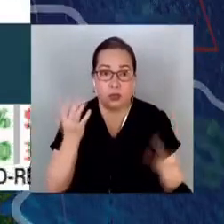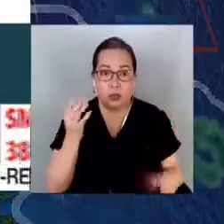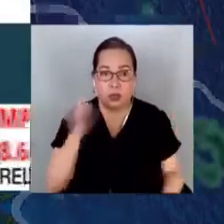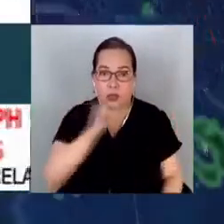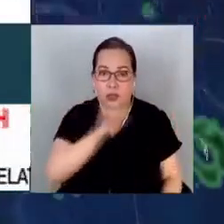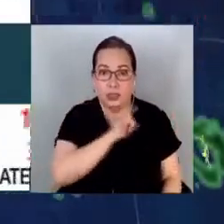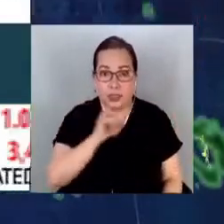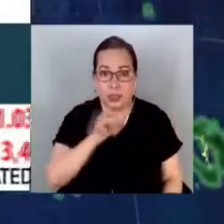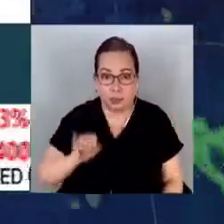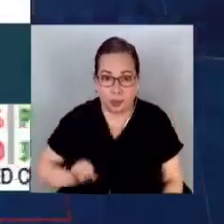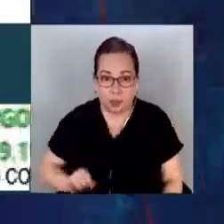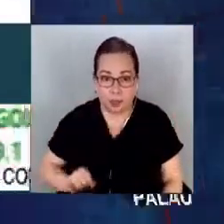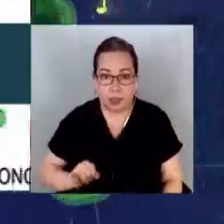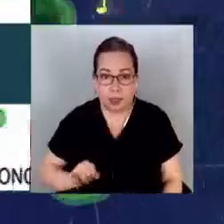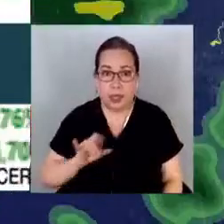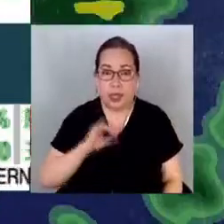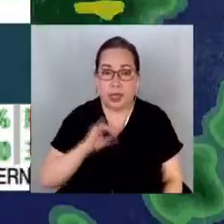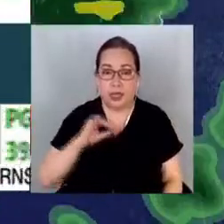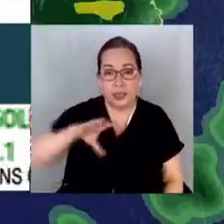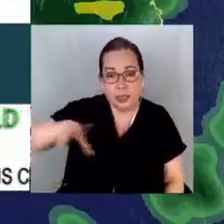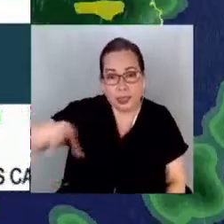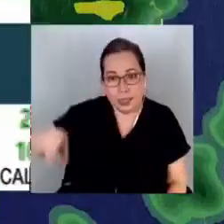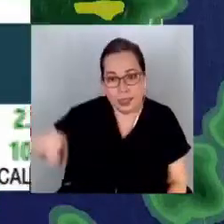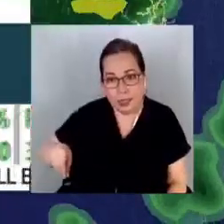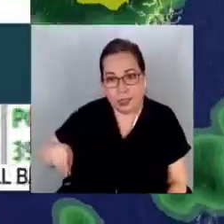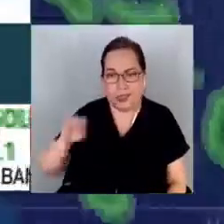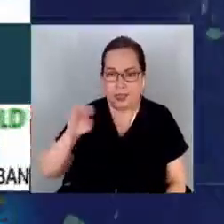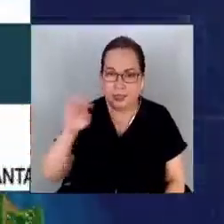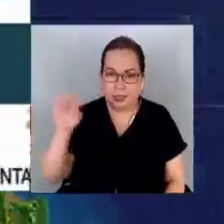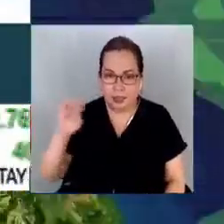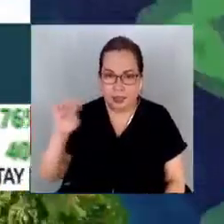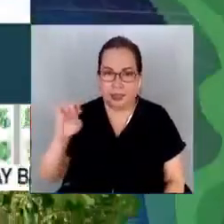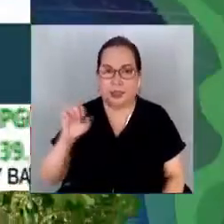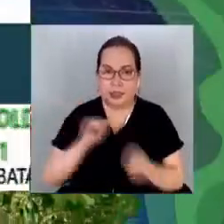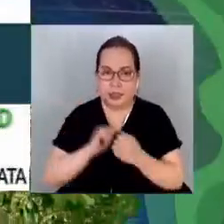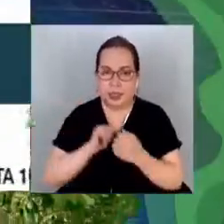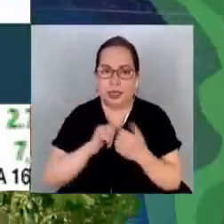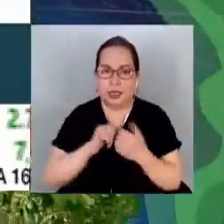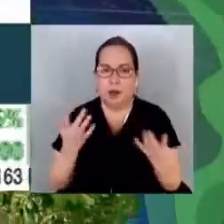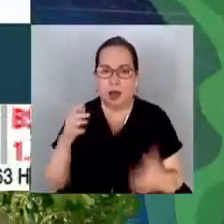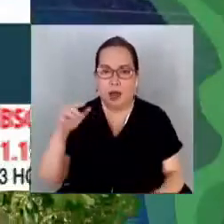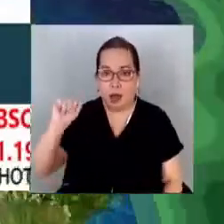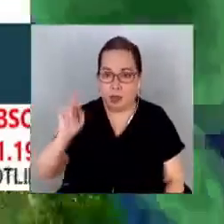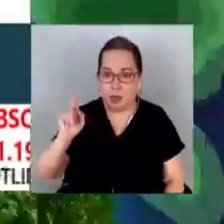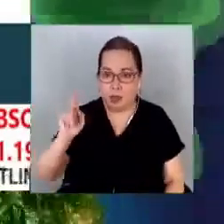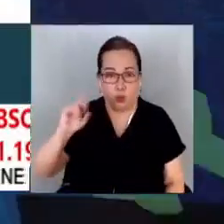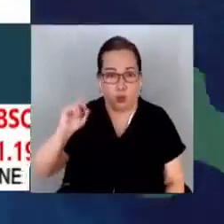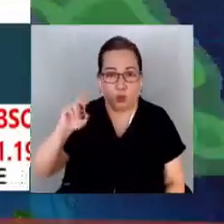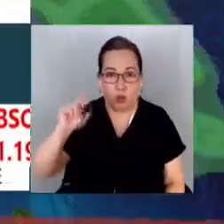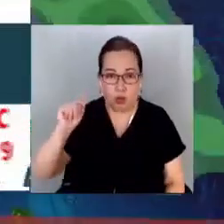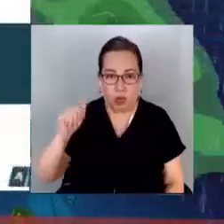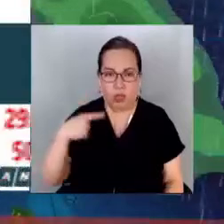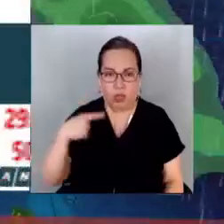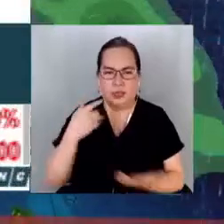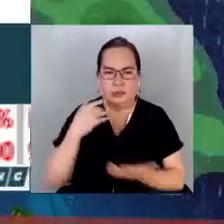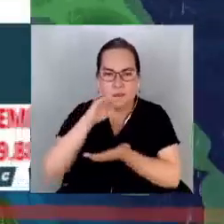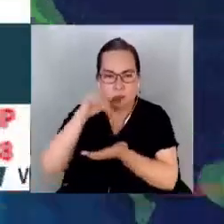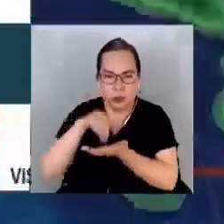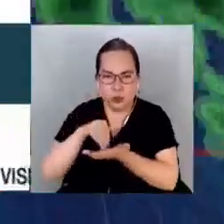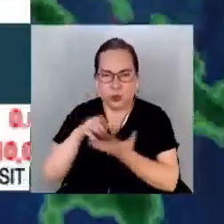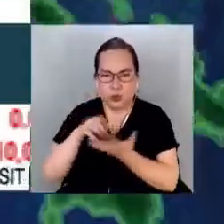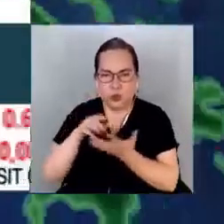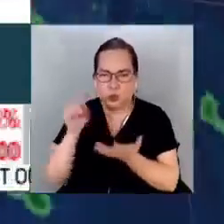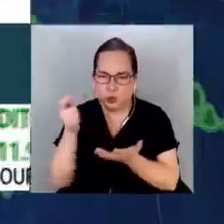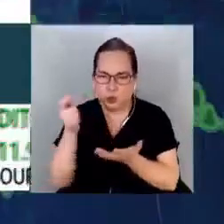eastern portion of mainland Cagayan, the northern and central portions of Aurora. Moderate to heavy rains are expected over the rest